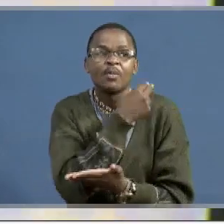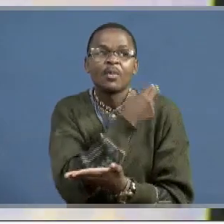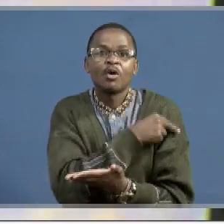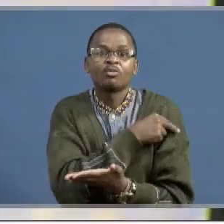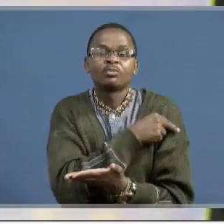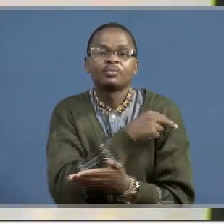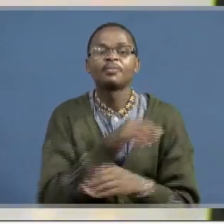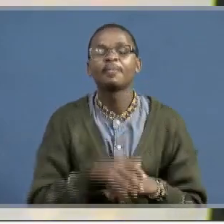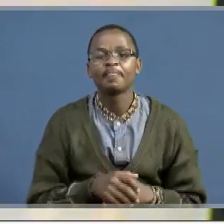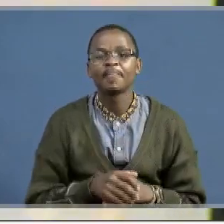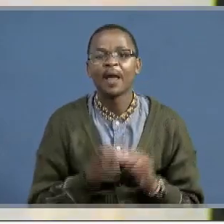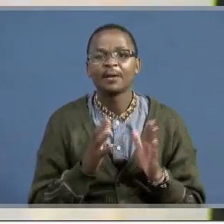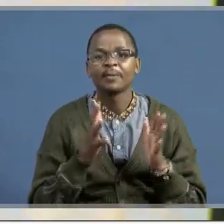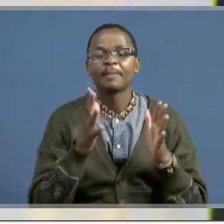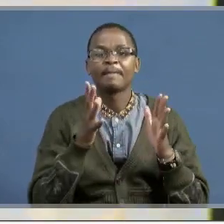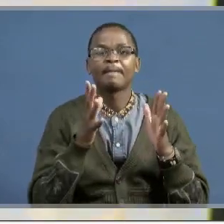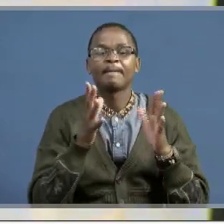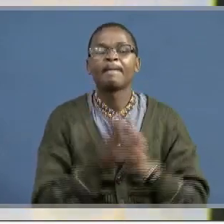excellence.